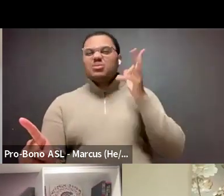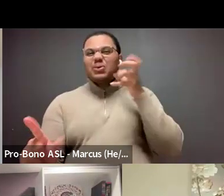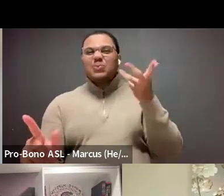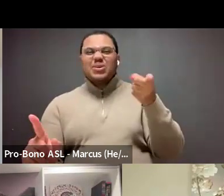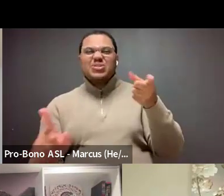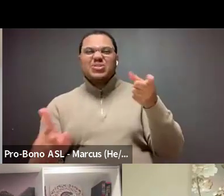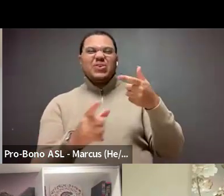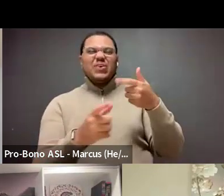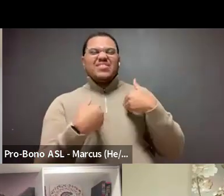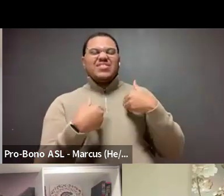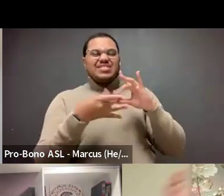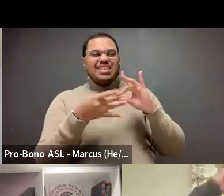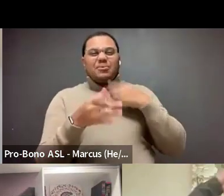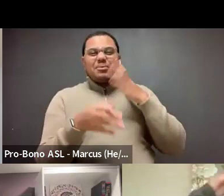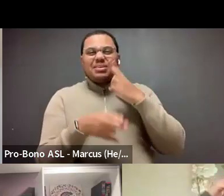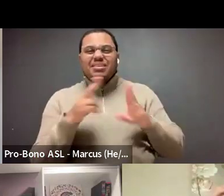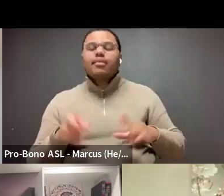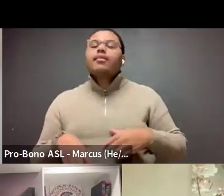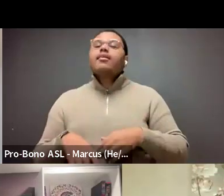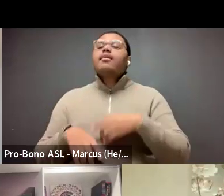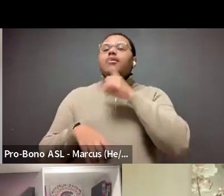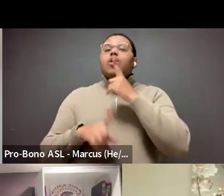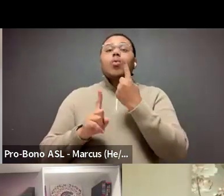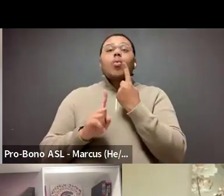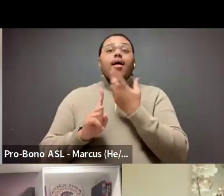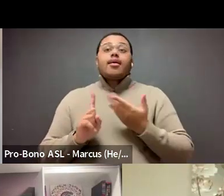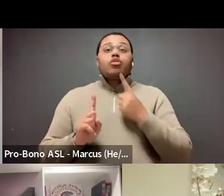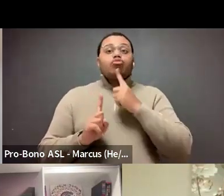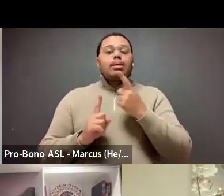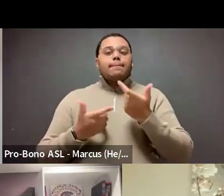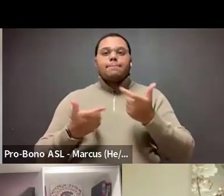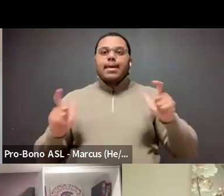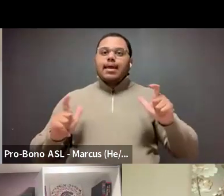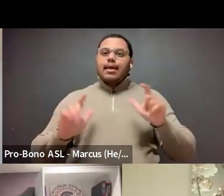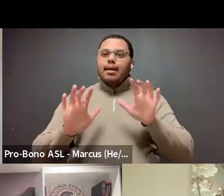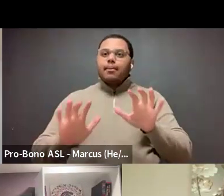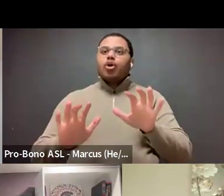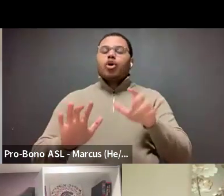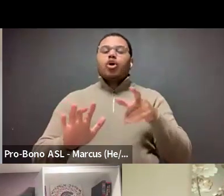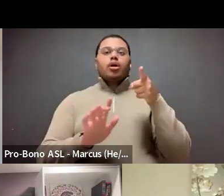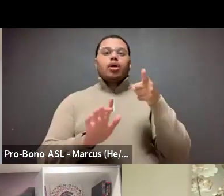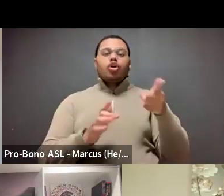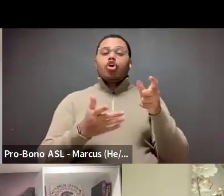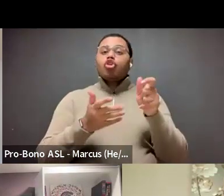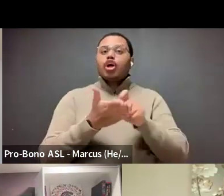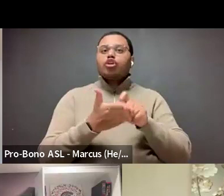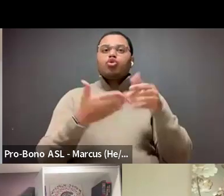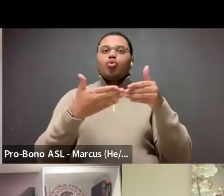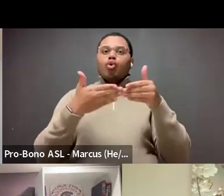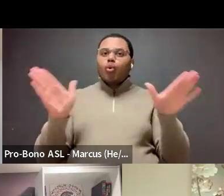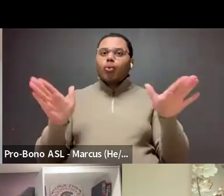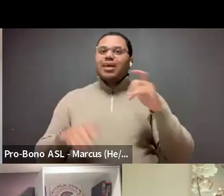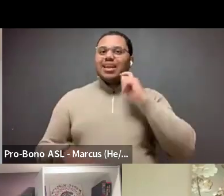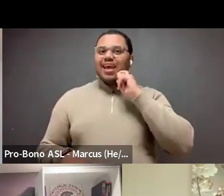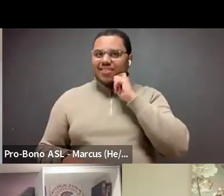I think there's a couple of things. One is there's a big push right now for writers to do open ethnicity, which I think is a